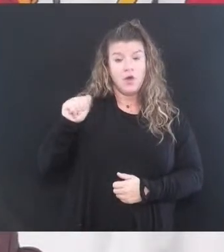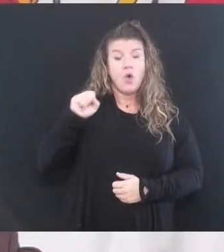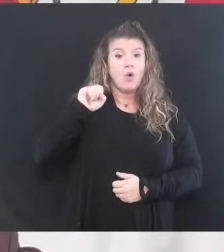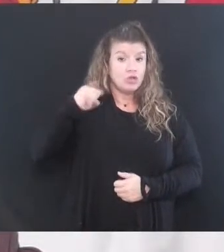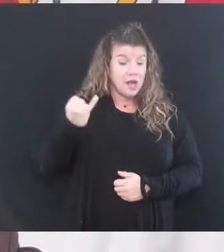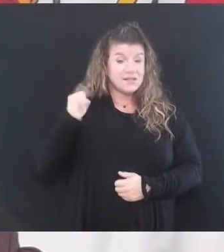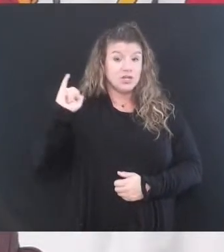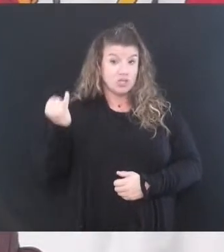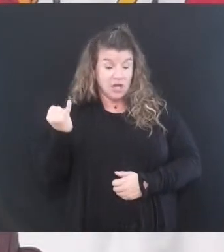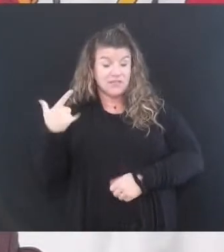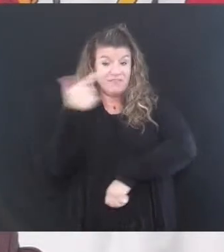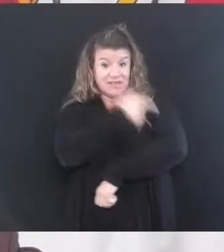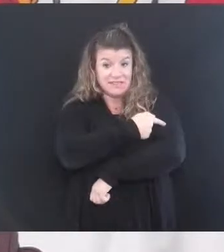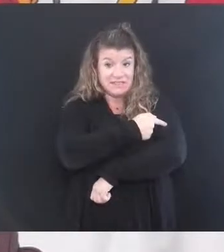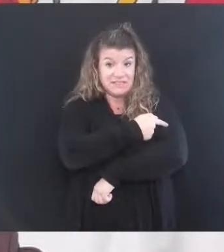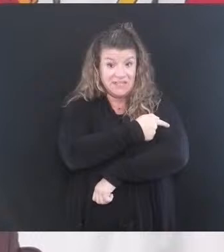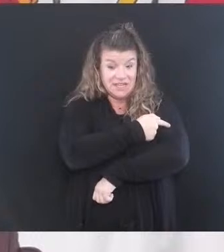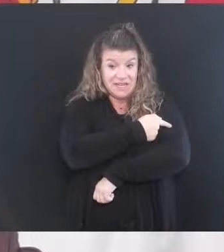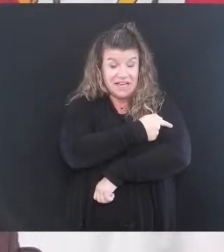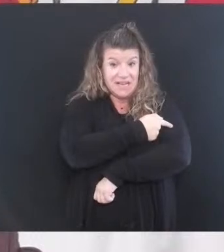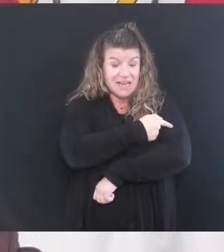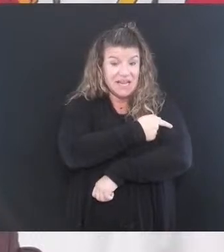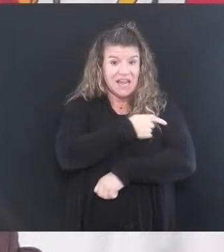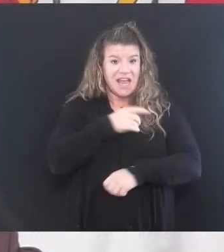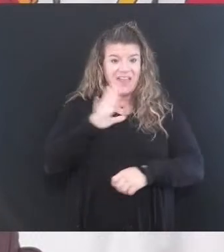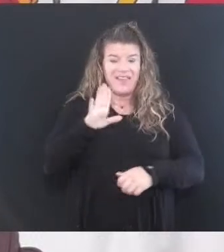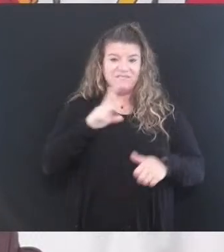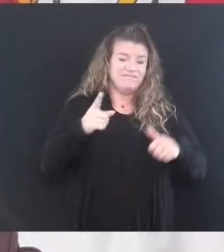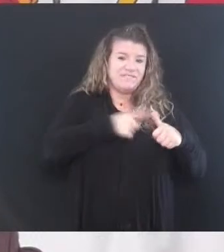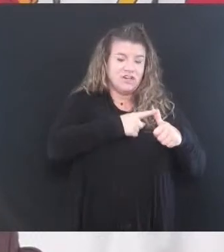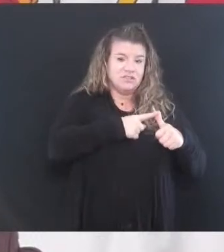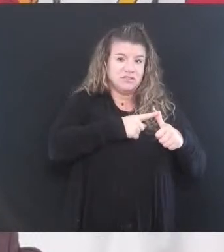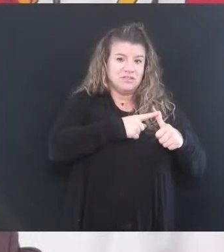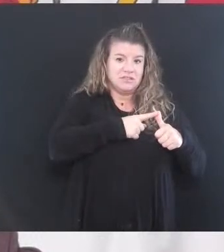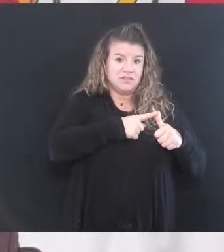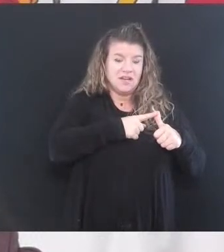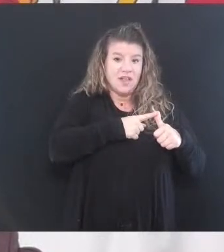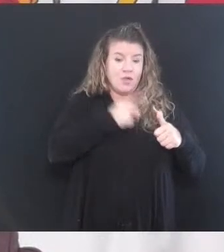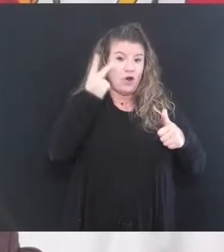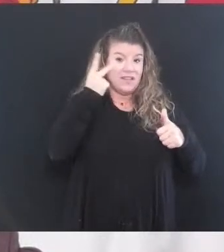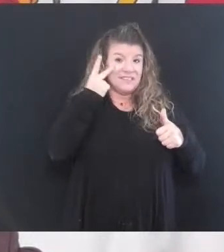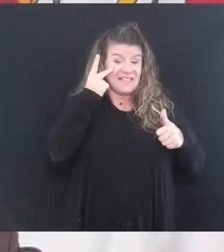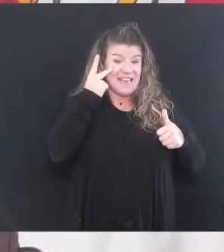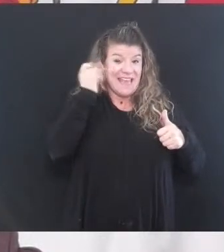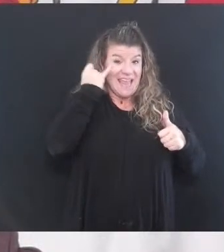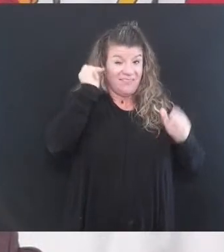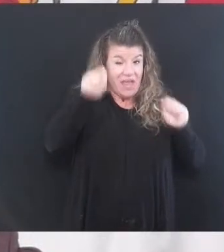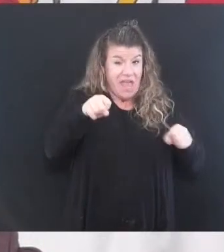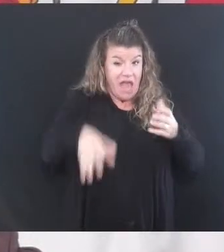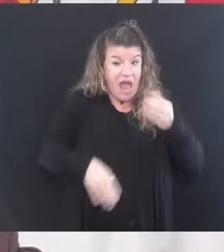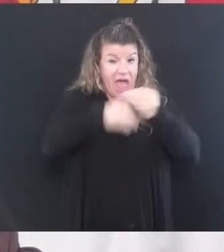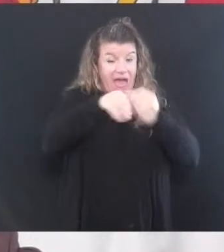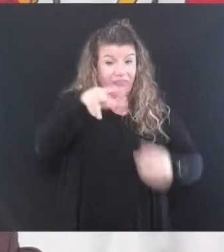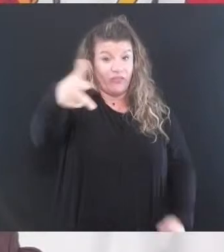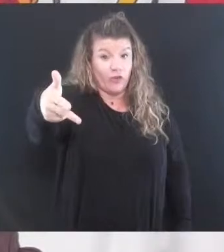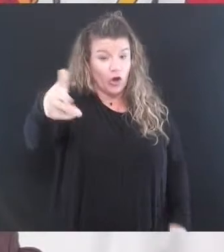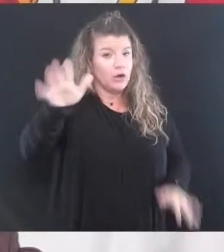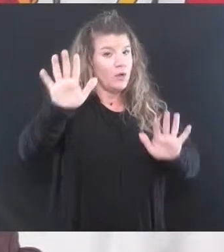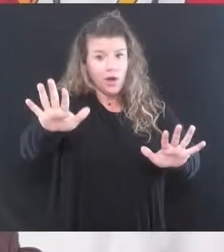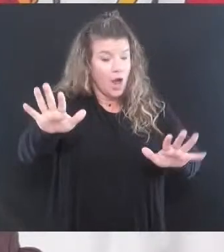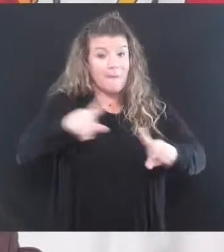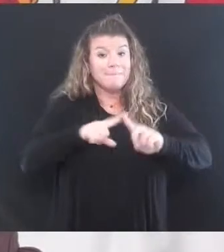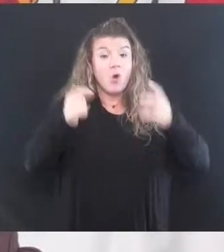Johnson & Johnson vaccines in the very, very, very near future. But this is all about